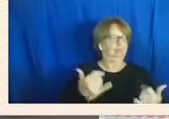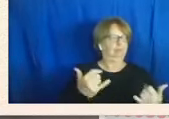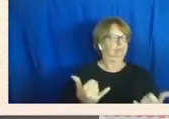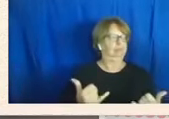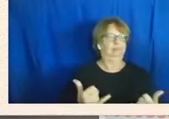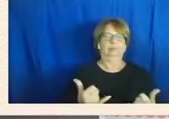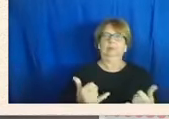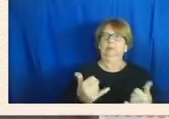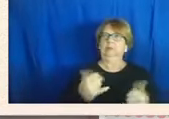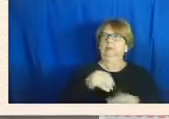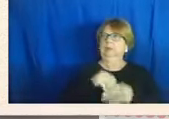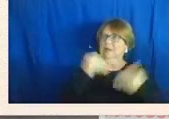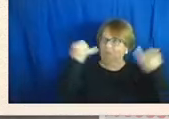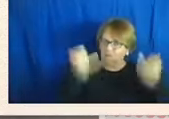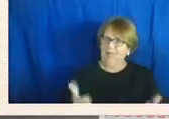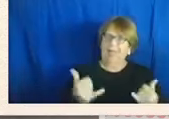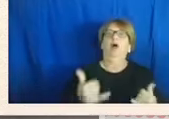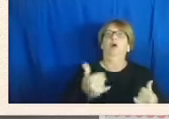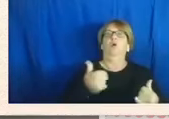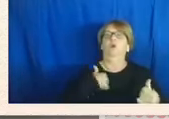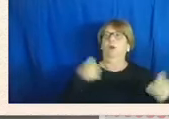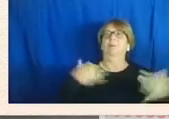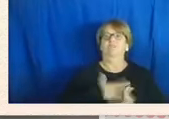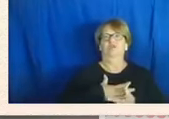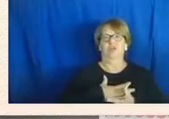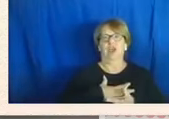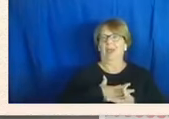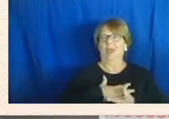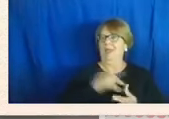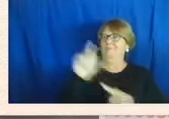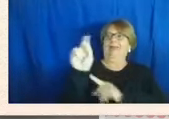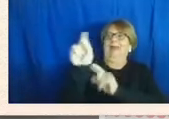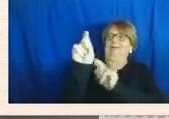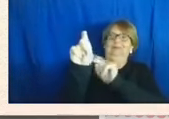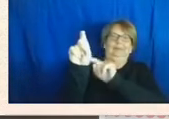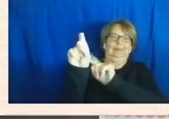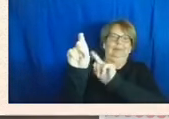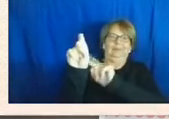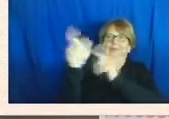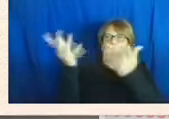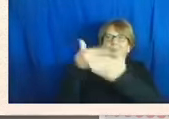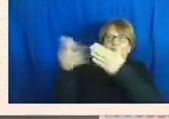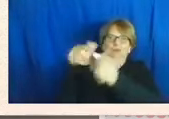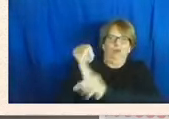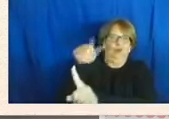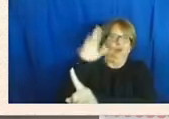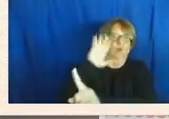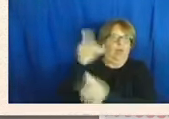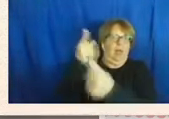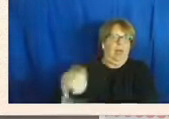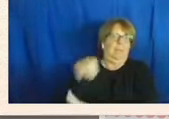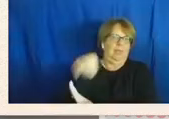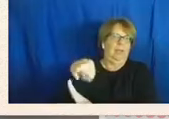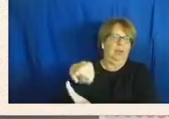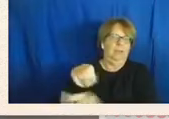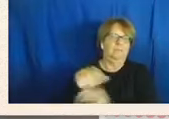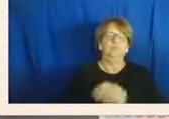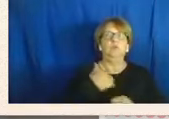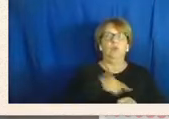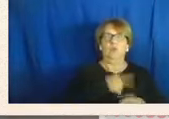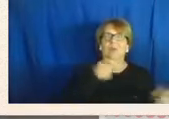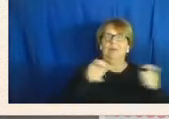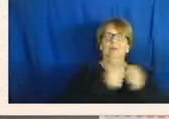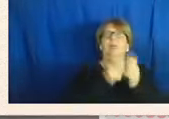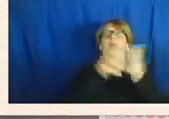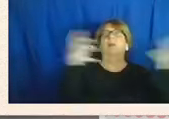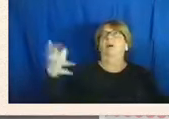now, I am afraid X is going to happen. And so, we are dealing with a lot of fear on